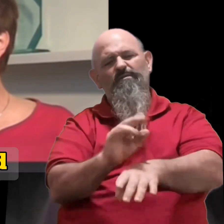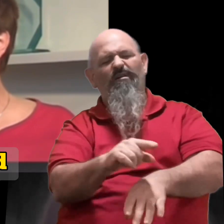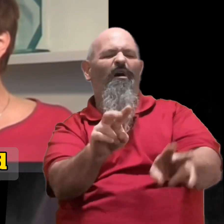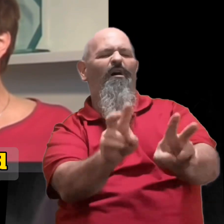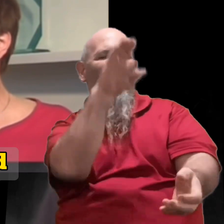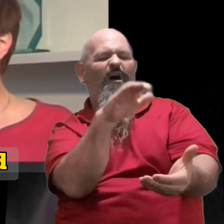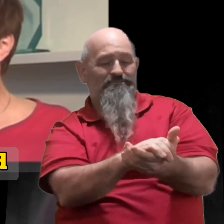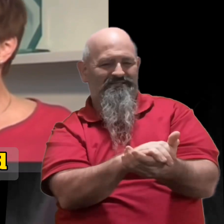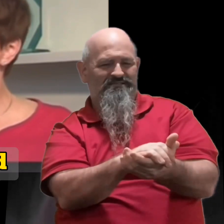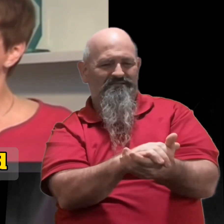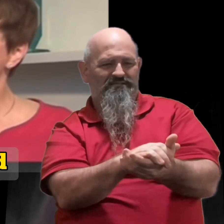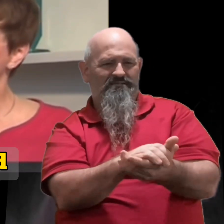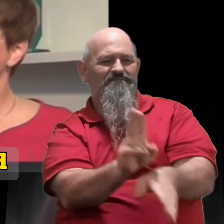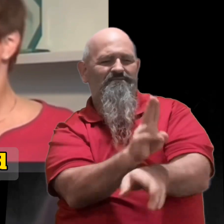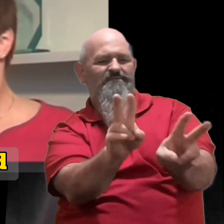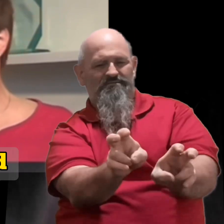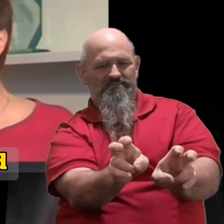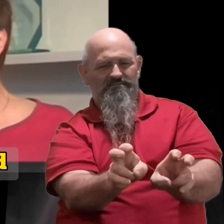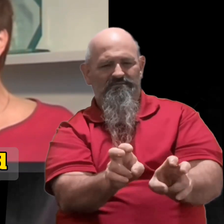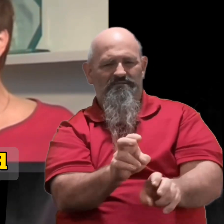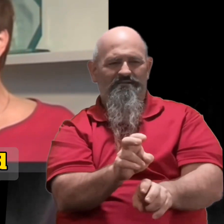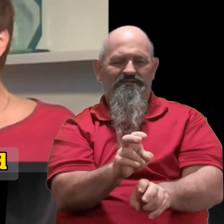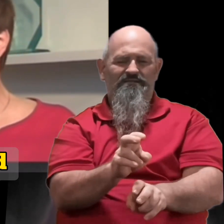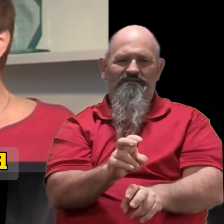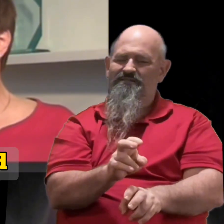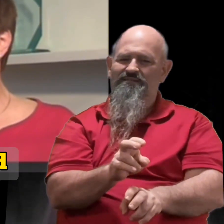used as if they were the husband.